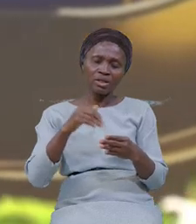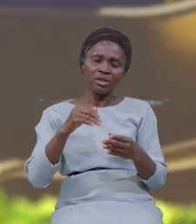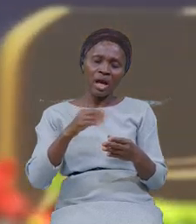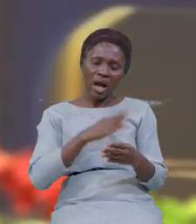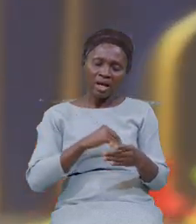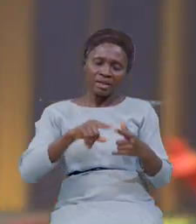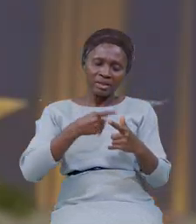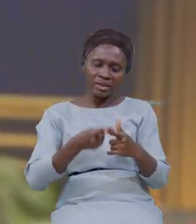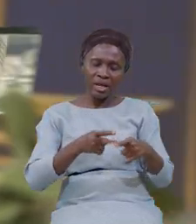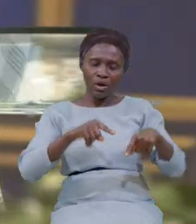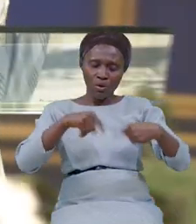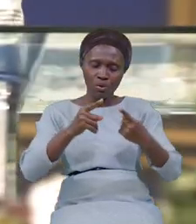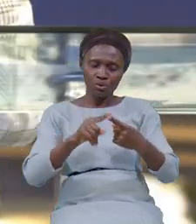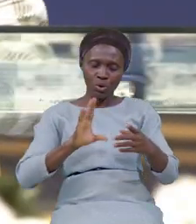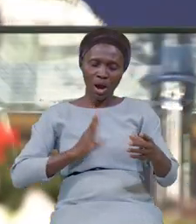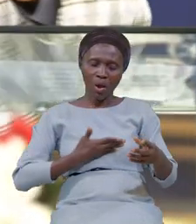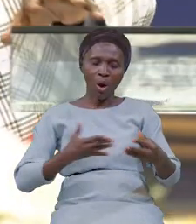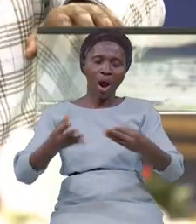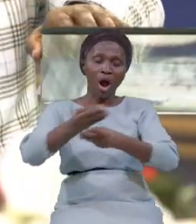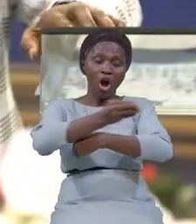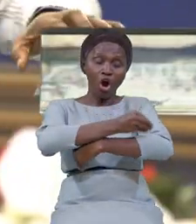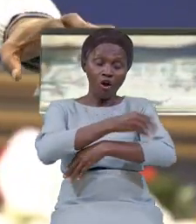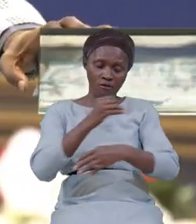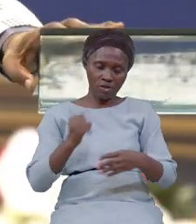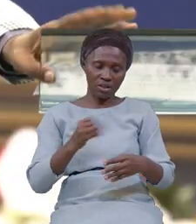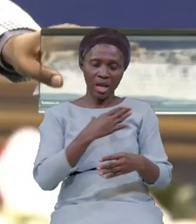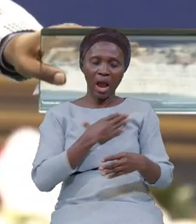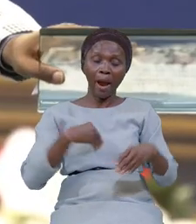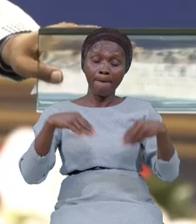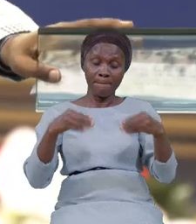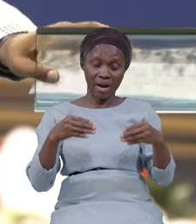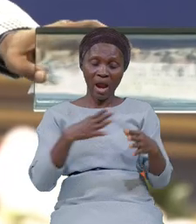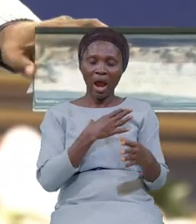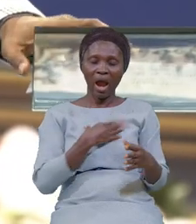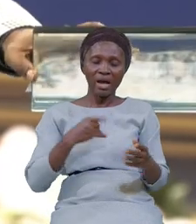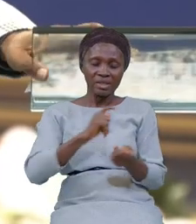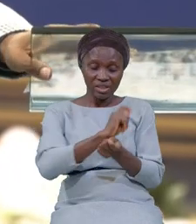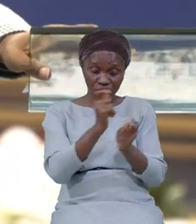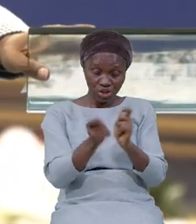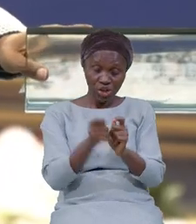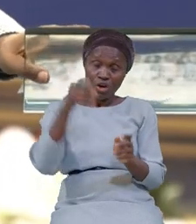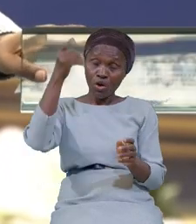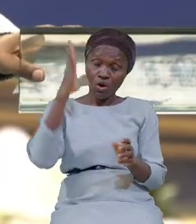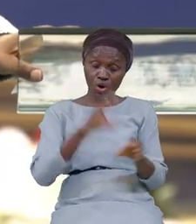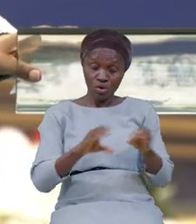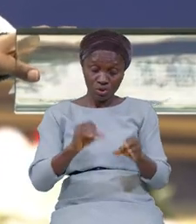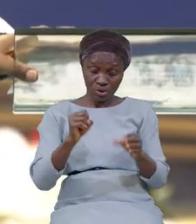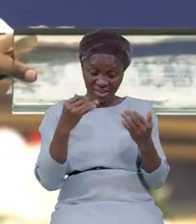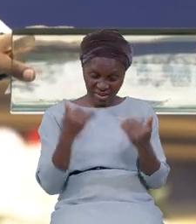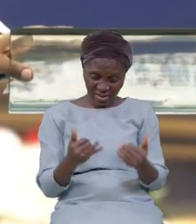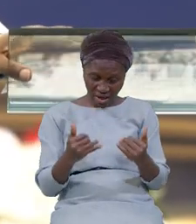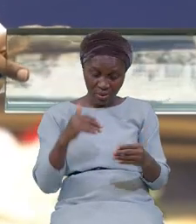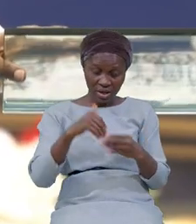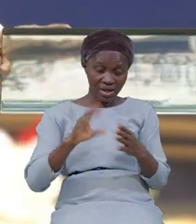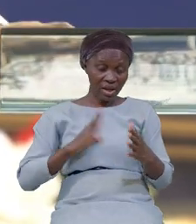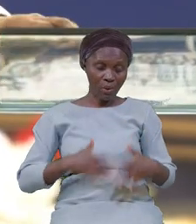go everywhere. And the change God does now in our lives will